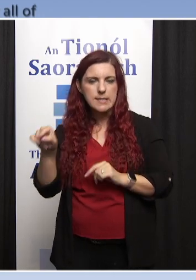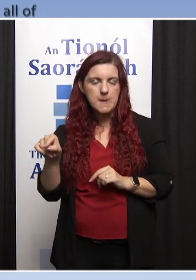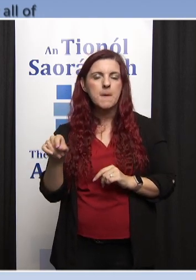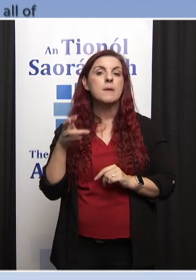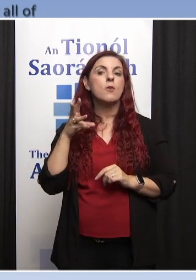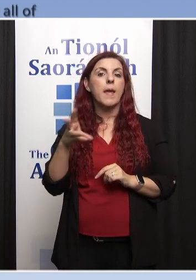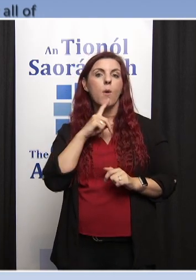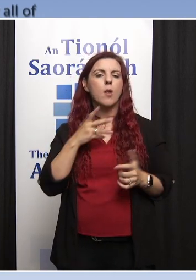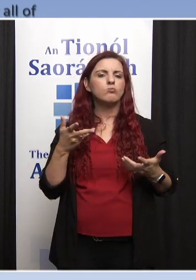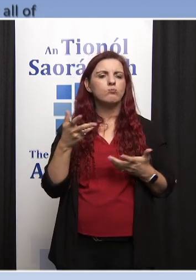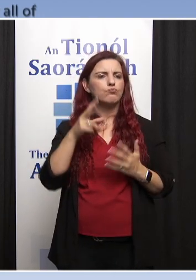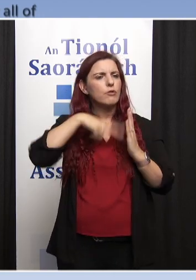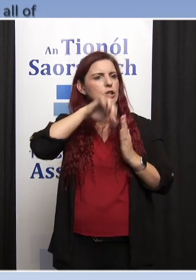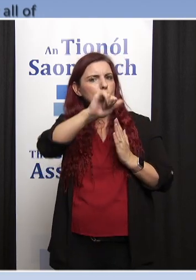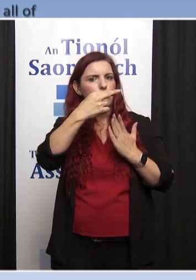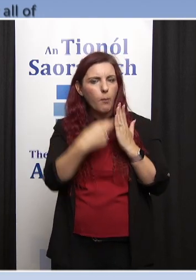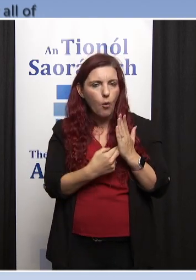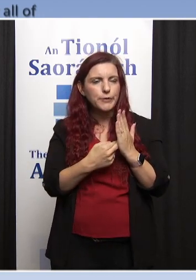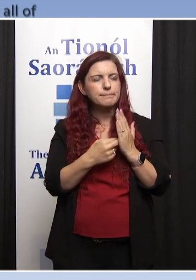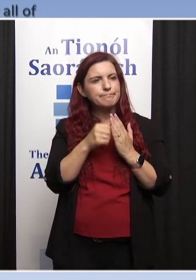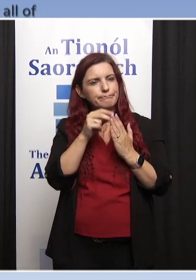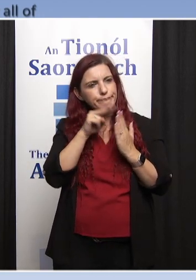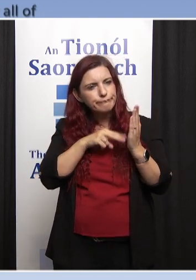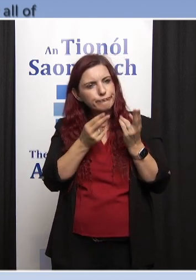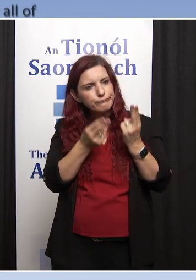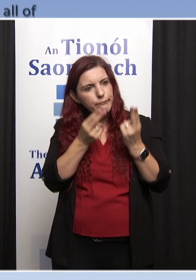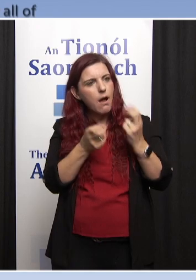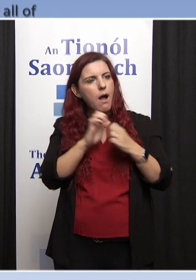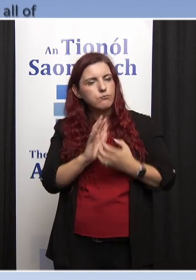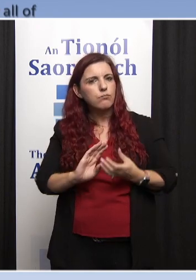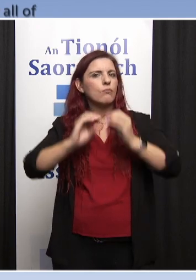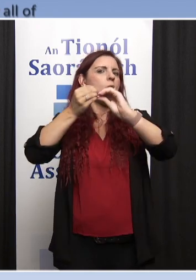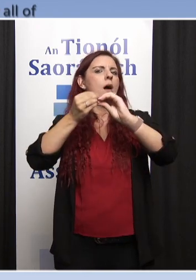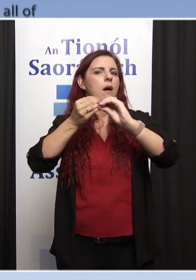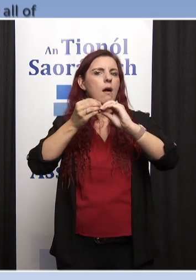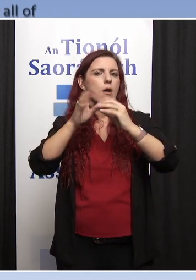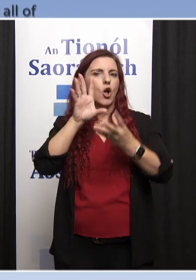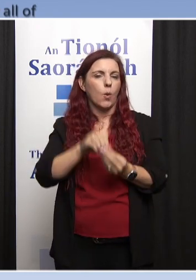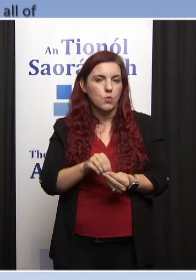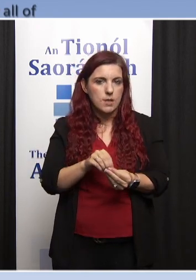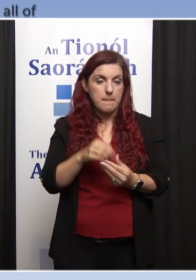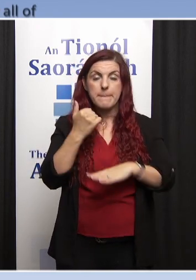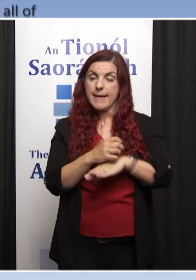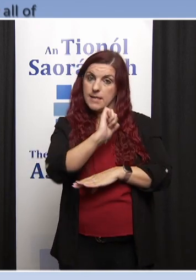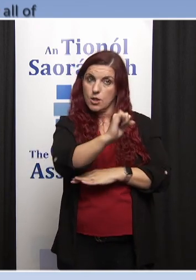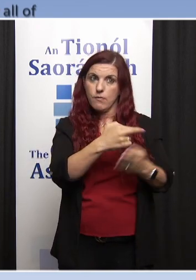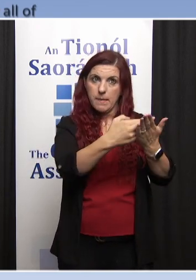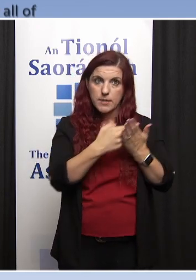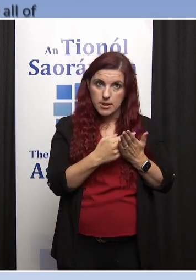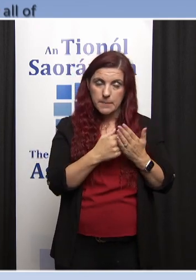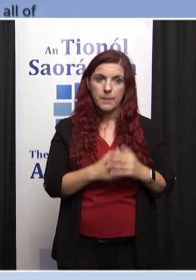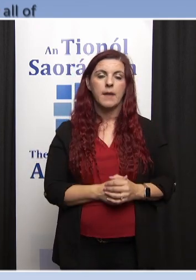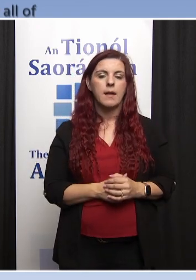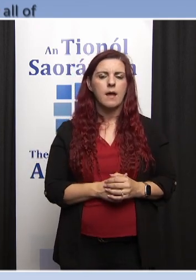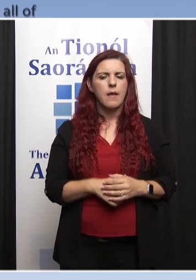up with some conclusions, and they'll have debates on what you recommend. And then, and I quote, and this is a quote that I have in the last bullet point